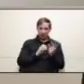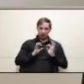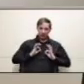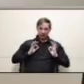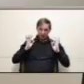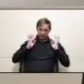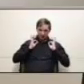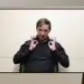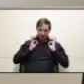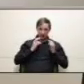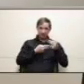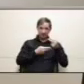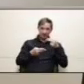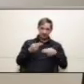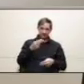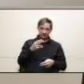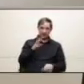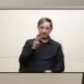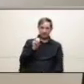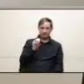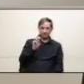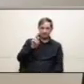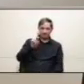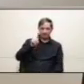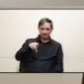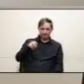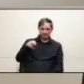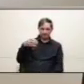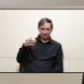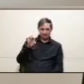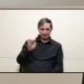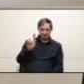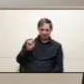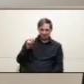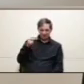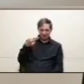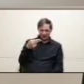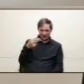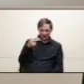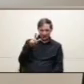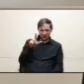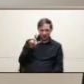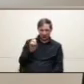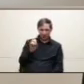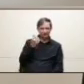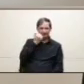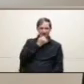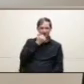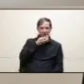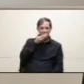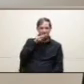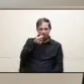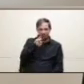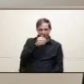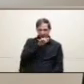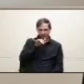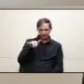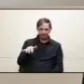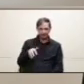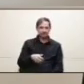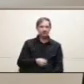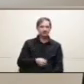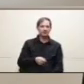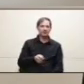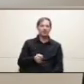Honorable Tsepiso Mpehlo, apologies if I'm pronouncing that incorrectly, to demand clarity on the irregular appointment of 4